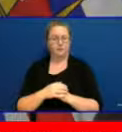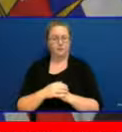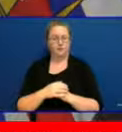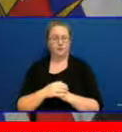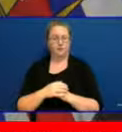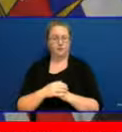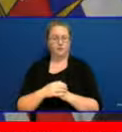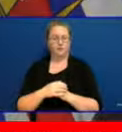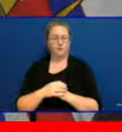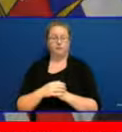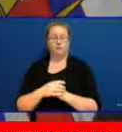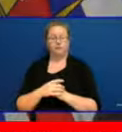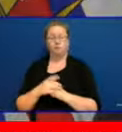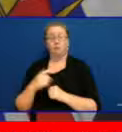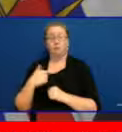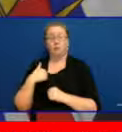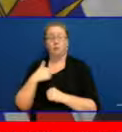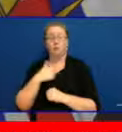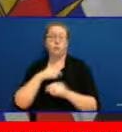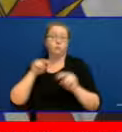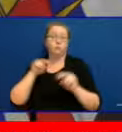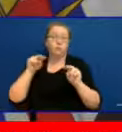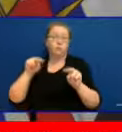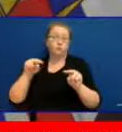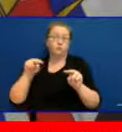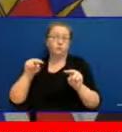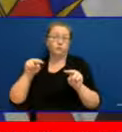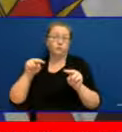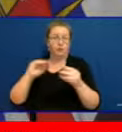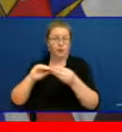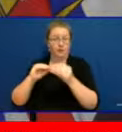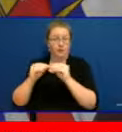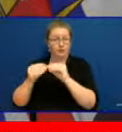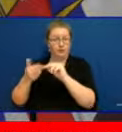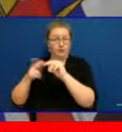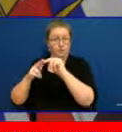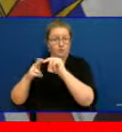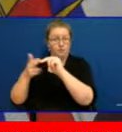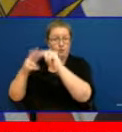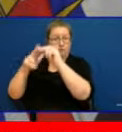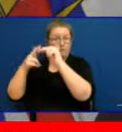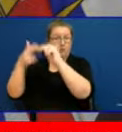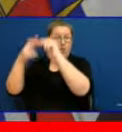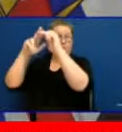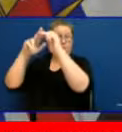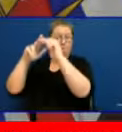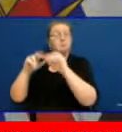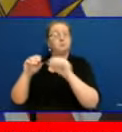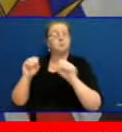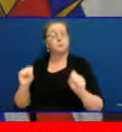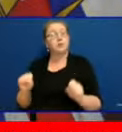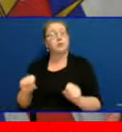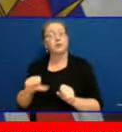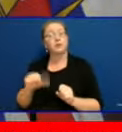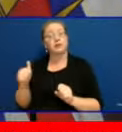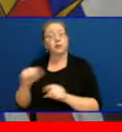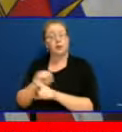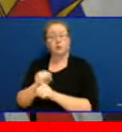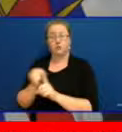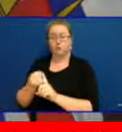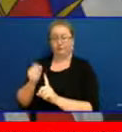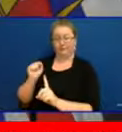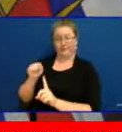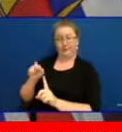more? Yeah, what we are going to do is watch the impact, and it may be that there are other scenarios or